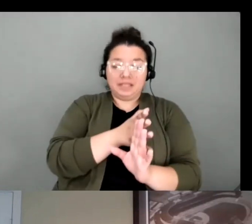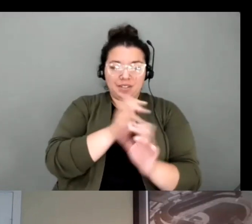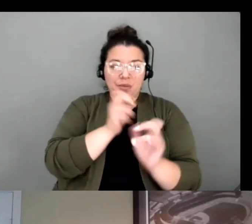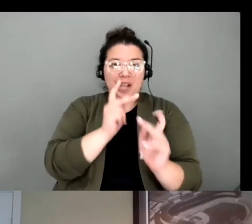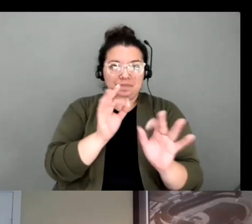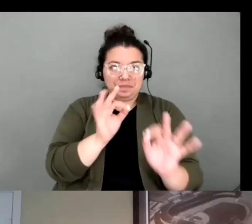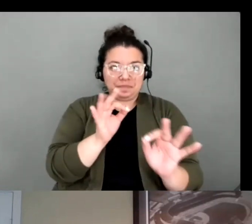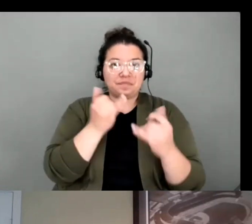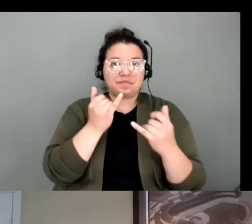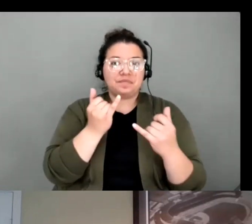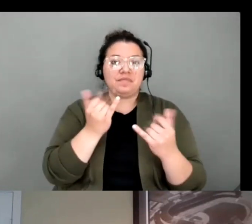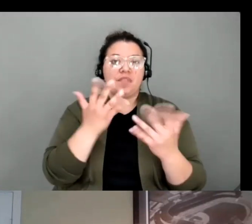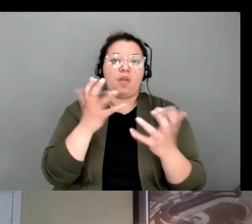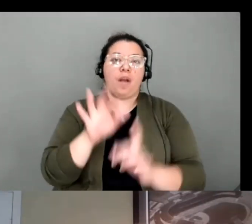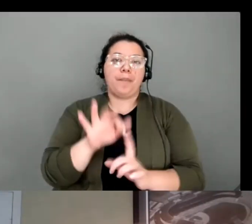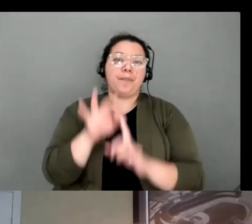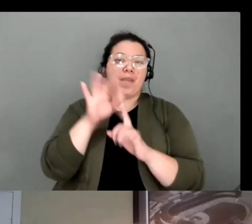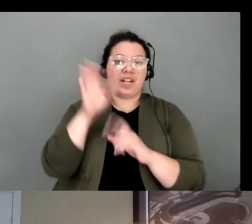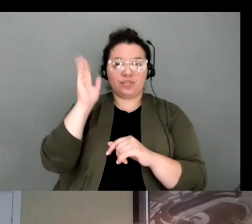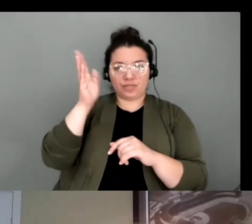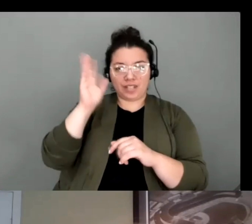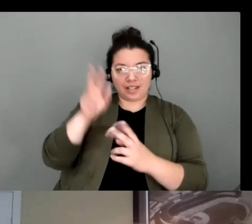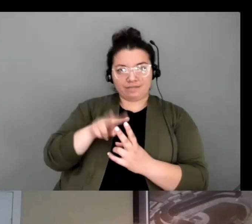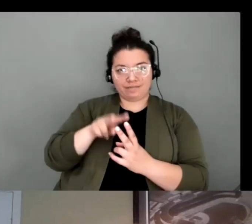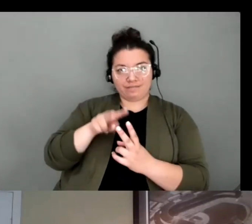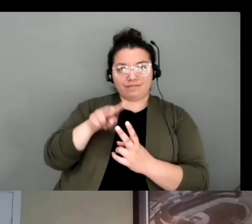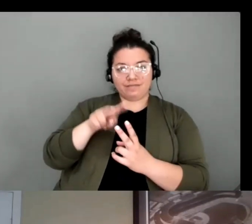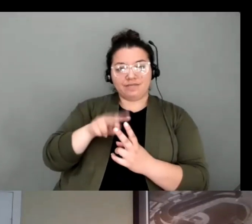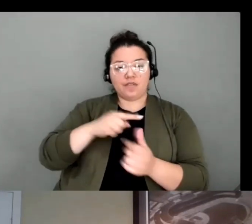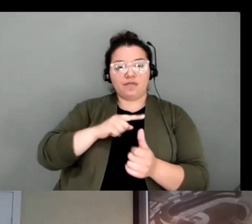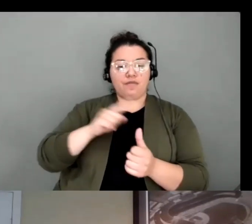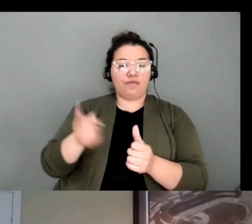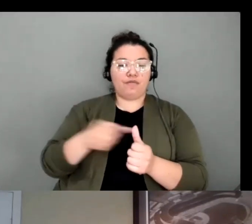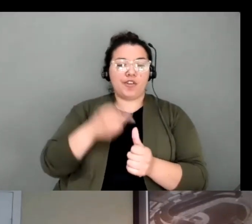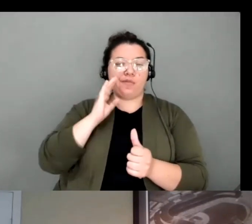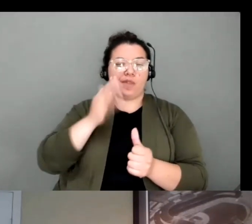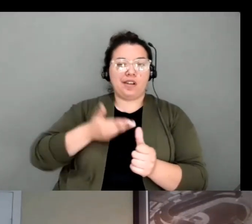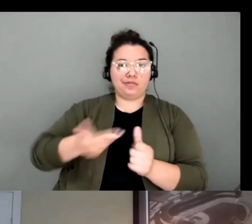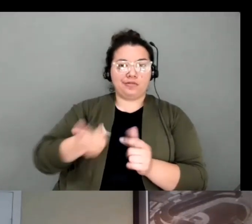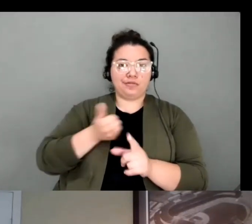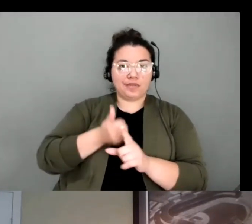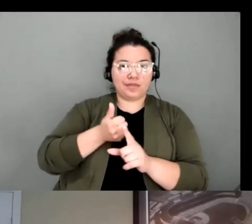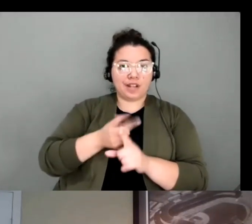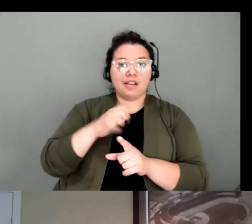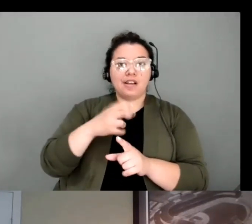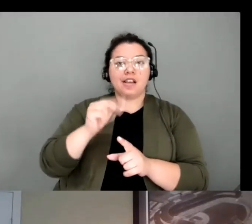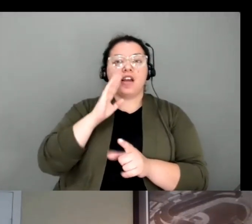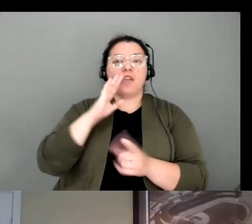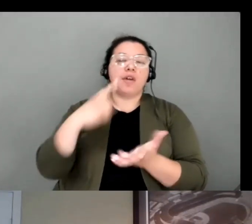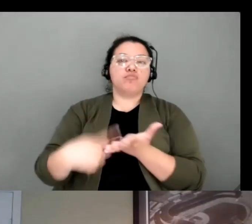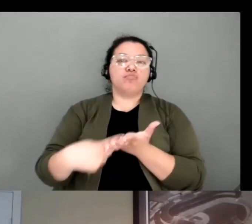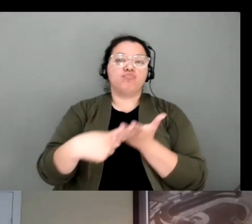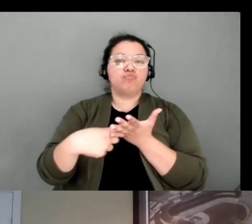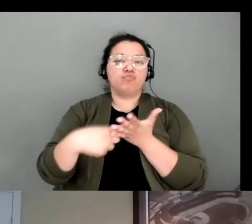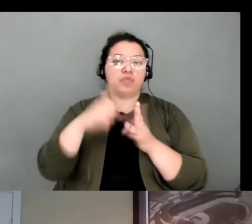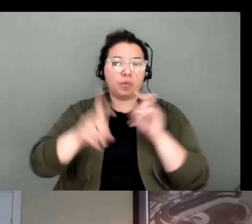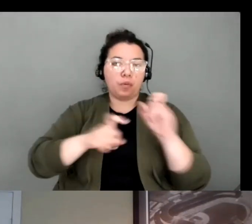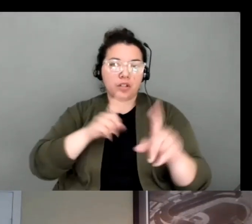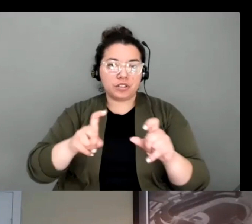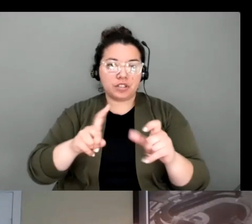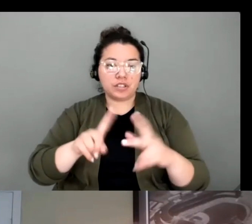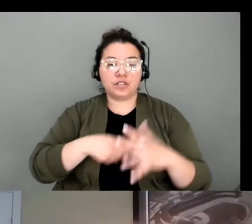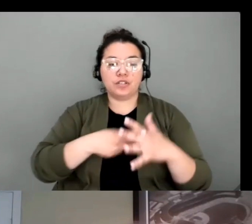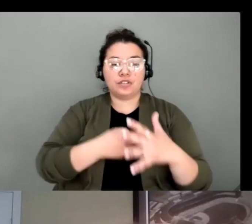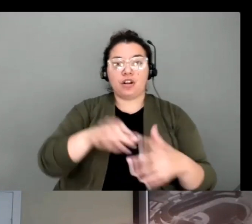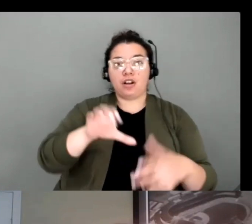bring in our special guests today, and they can first introduce themselves, and then we'll get into some questions. I'll start with Colby